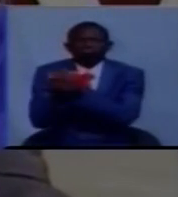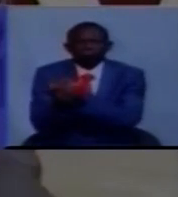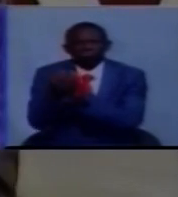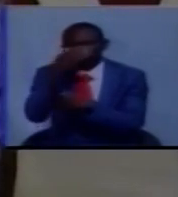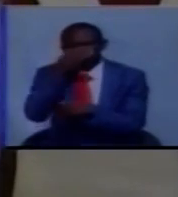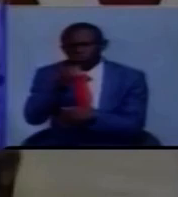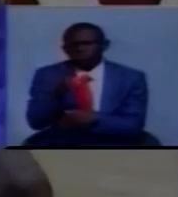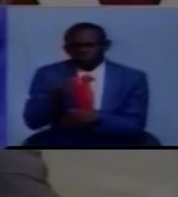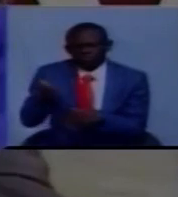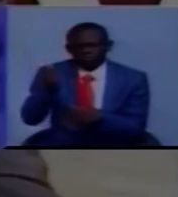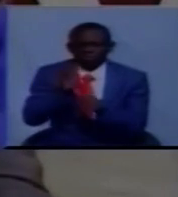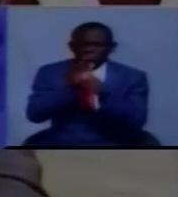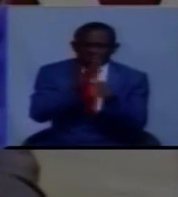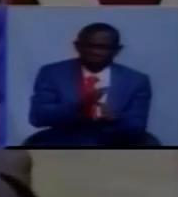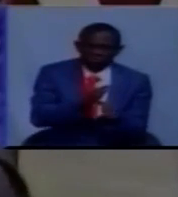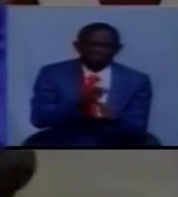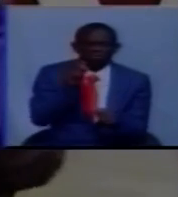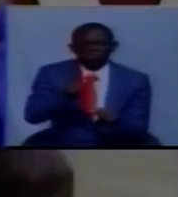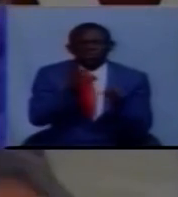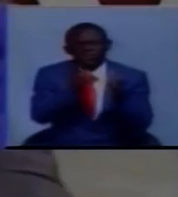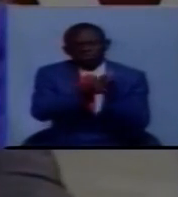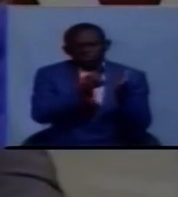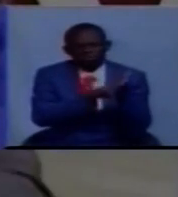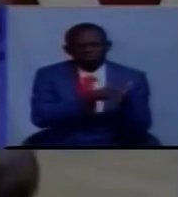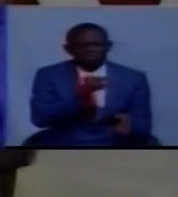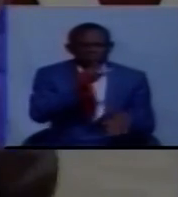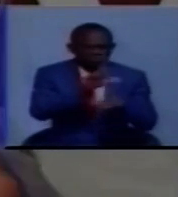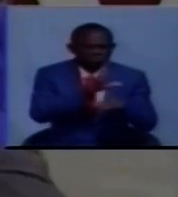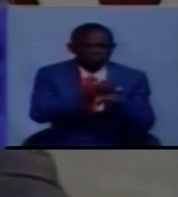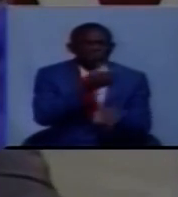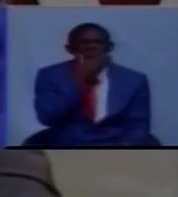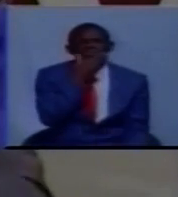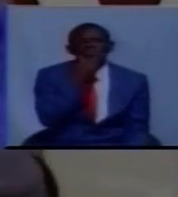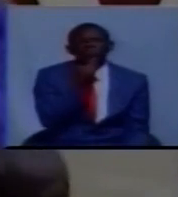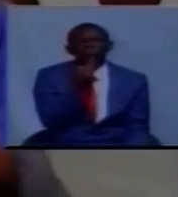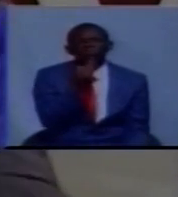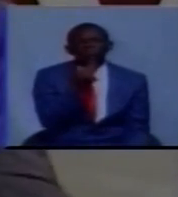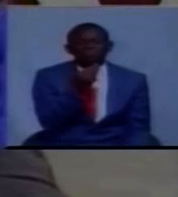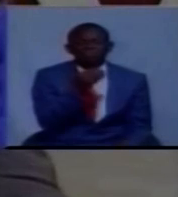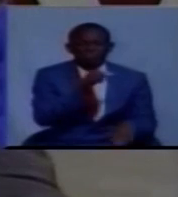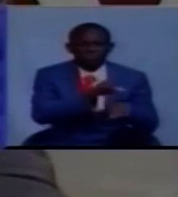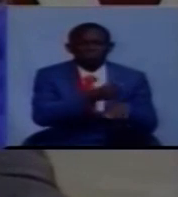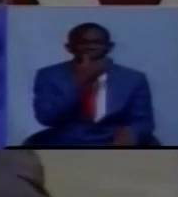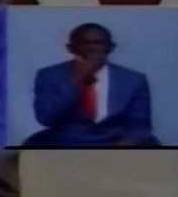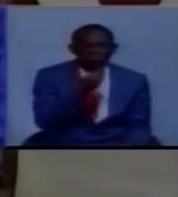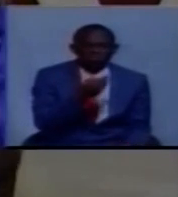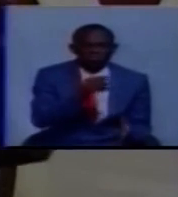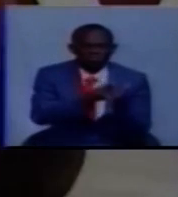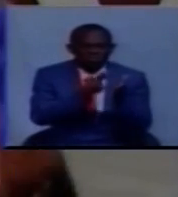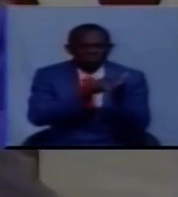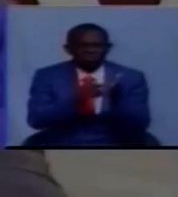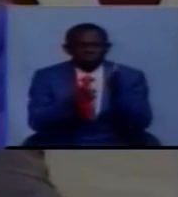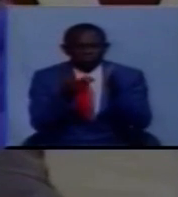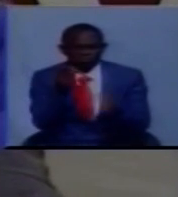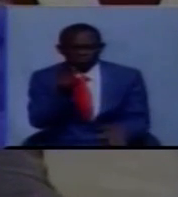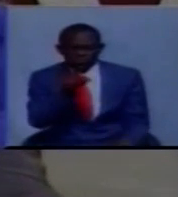labor officer, they will go to the assistant labor commissioner, they will go to the labor commissioner, they will go to the permanent secretary, they could come to the minister. You can't bribe